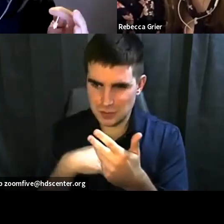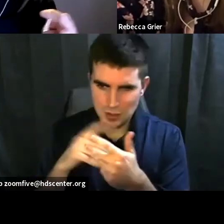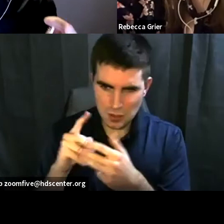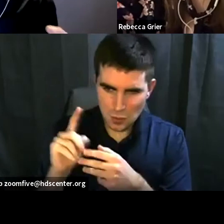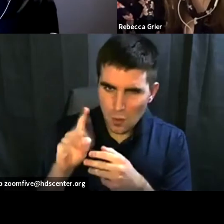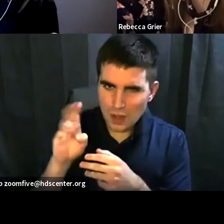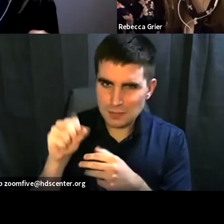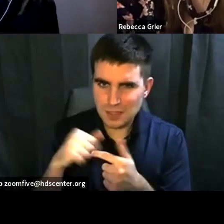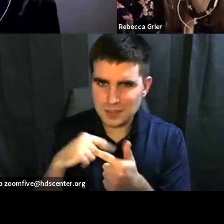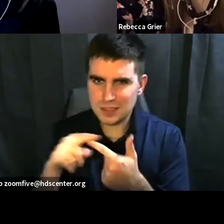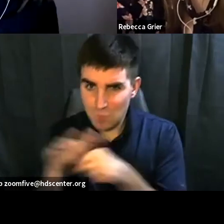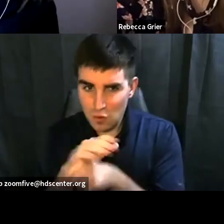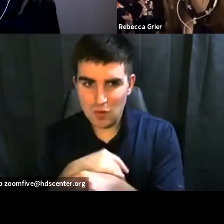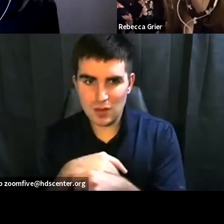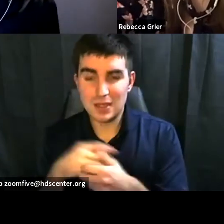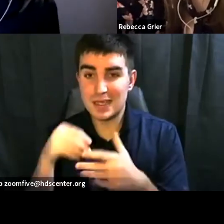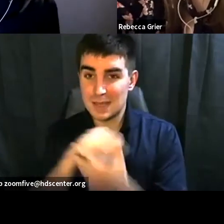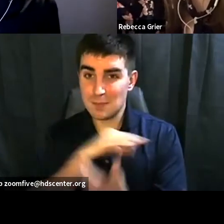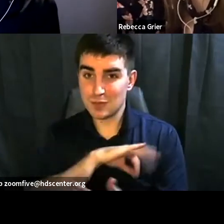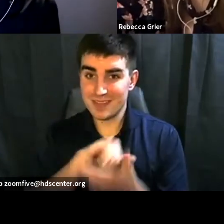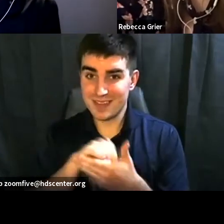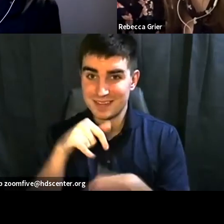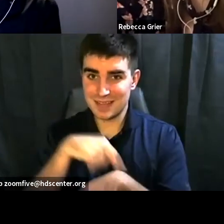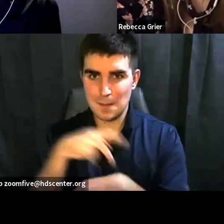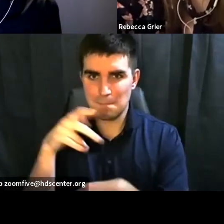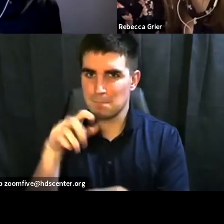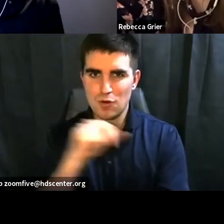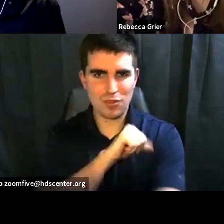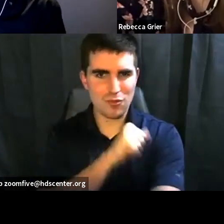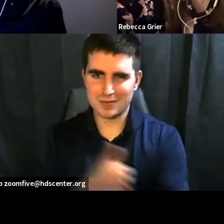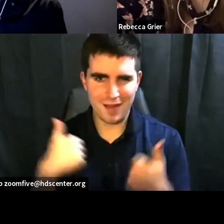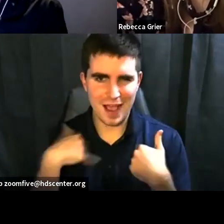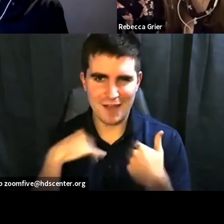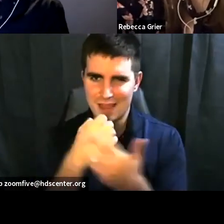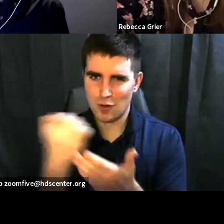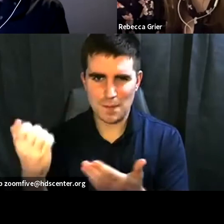Pittsburgh at the time, that data didn't even exist. Port Authority didn't have the equipment to do that kind of collection.